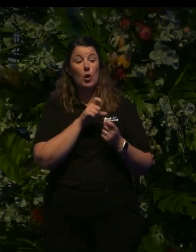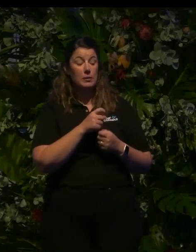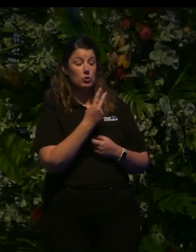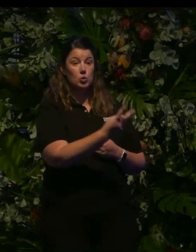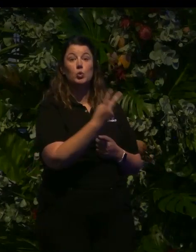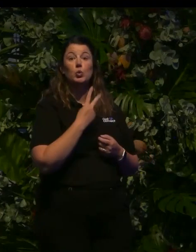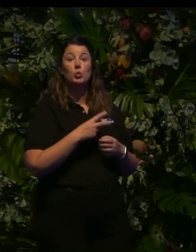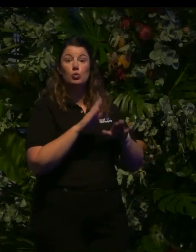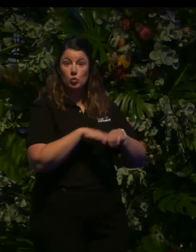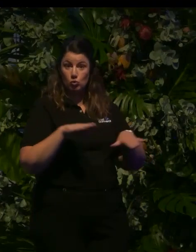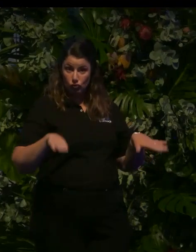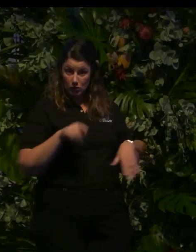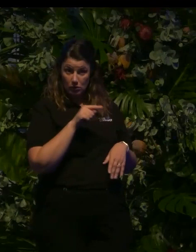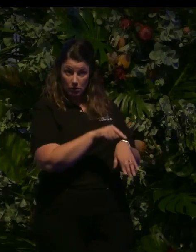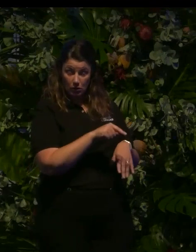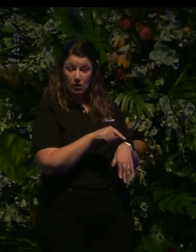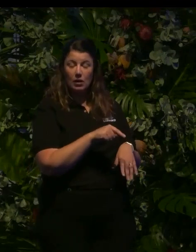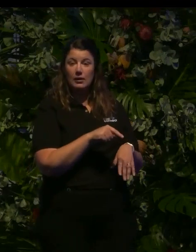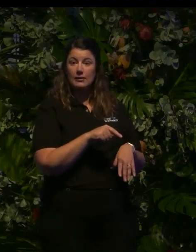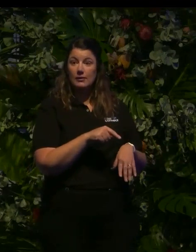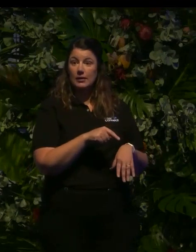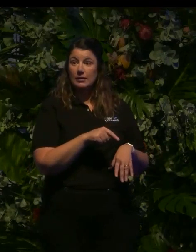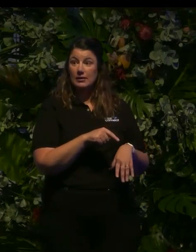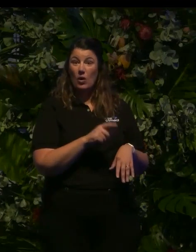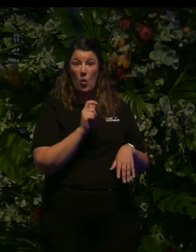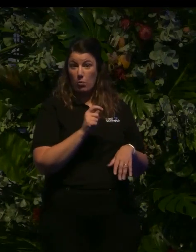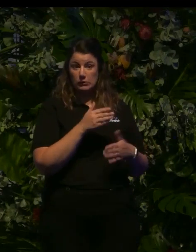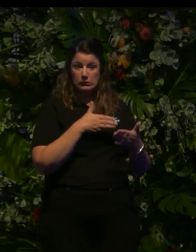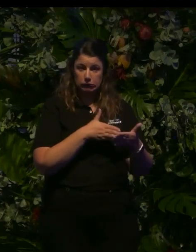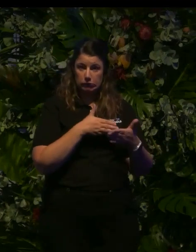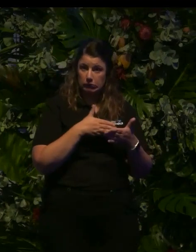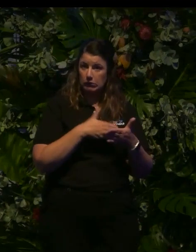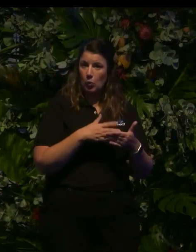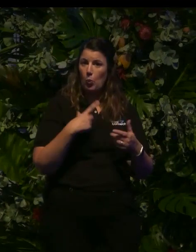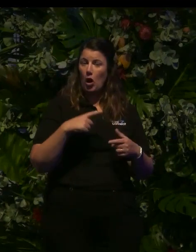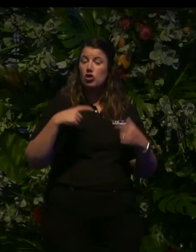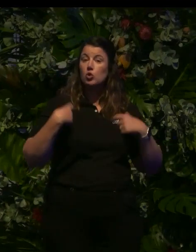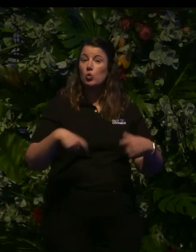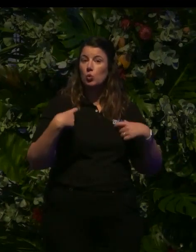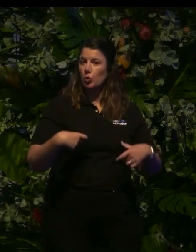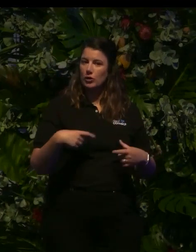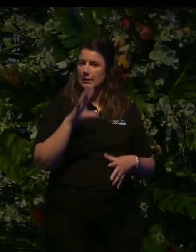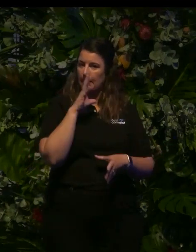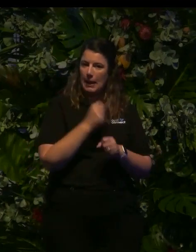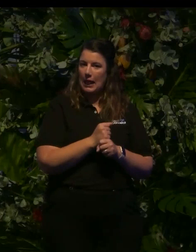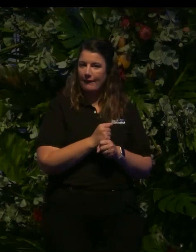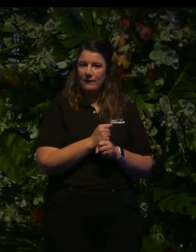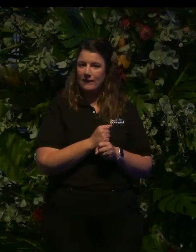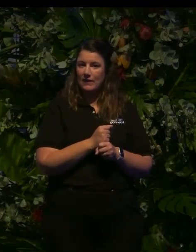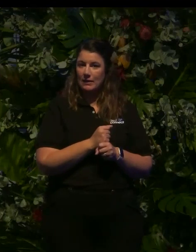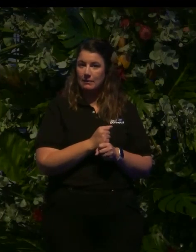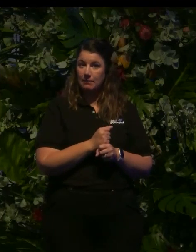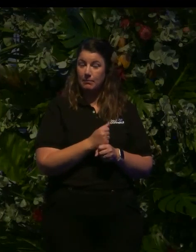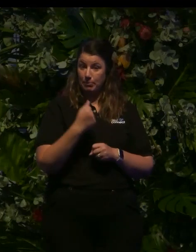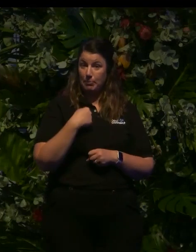first 2 children, it almost didn't go through because the social worker did not believe that